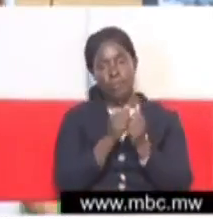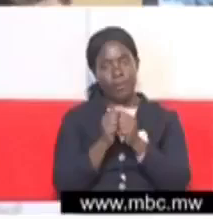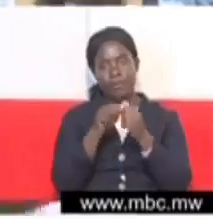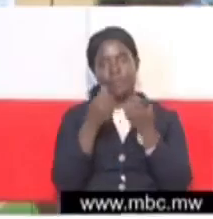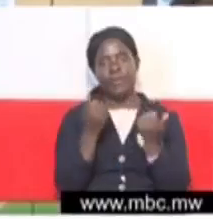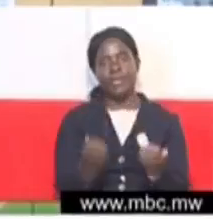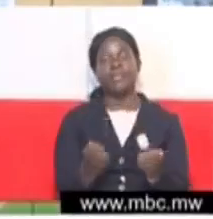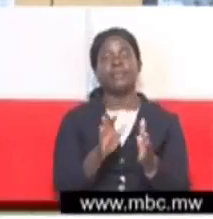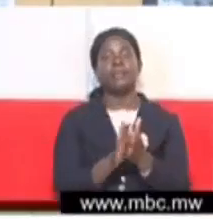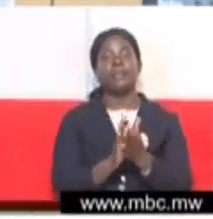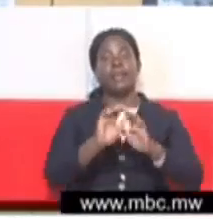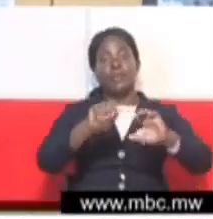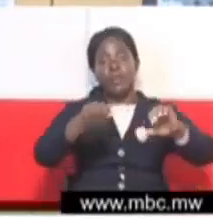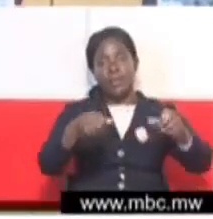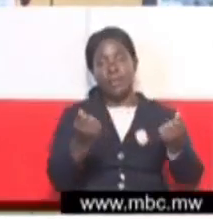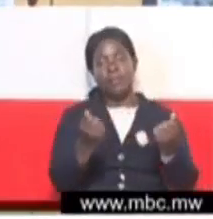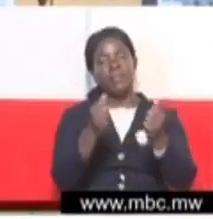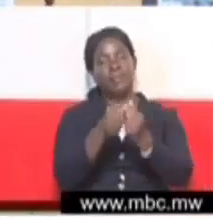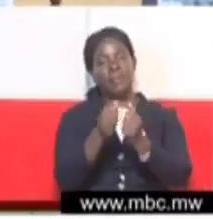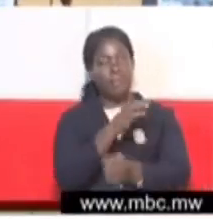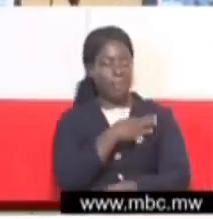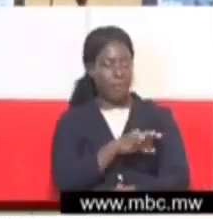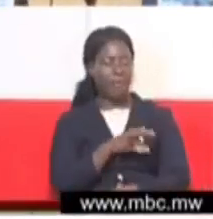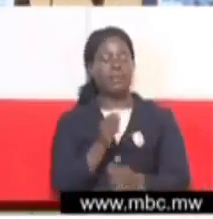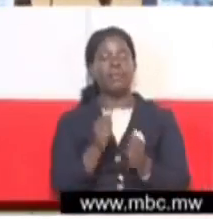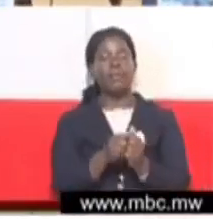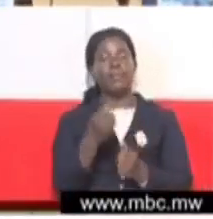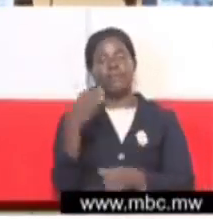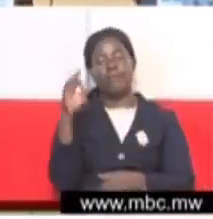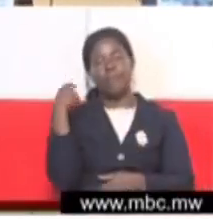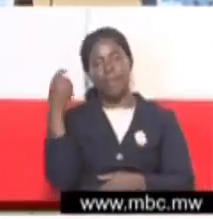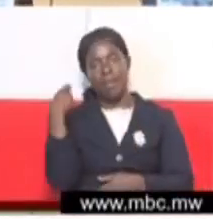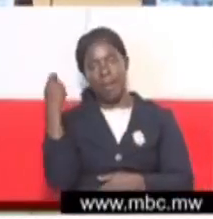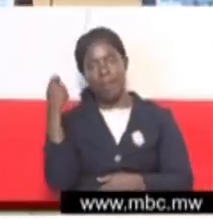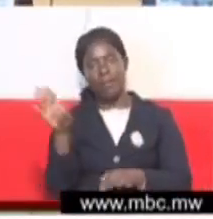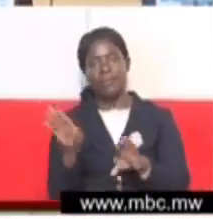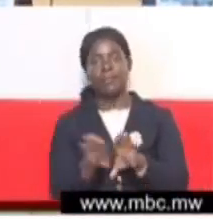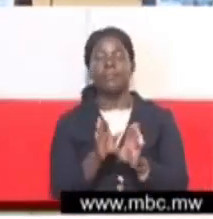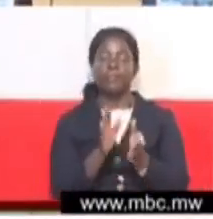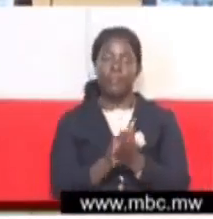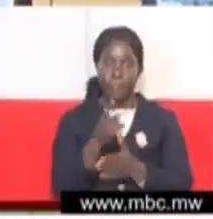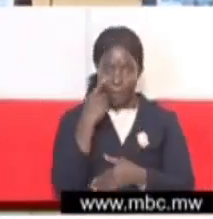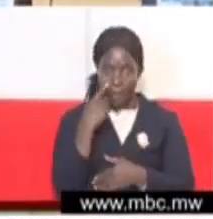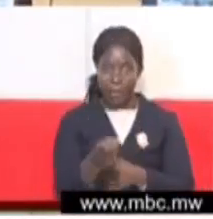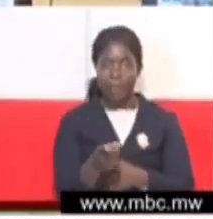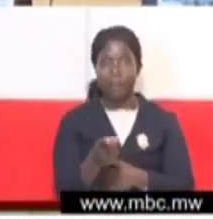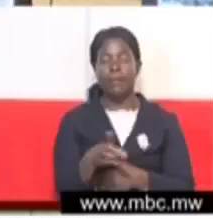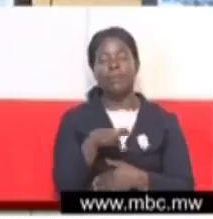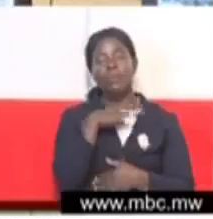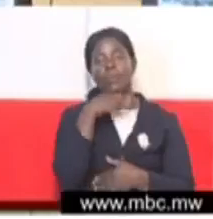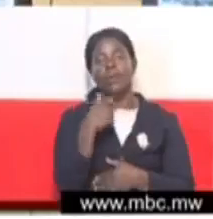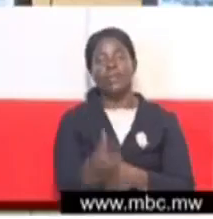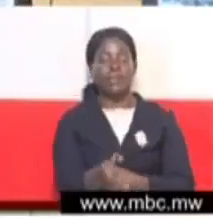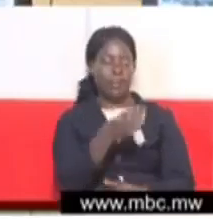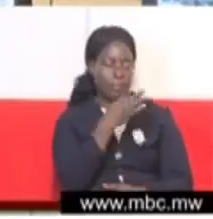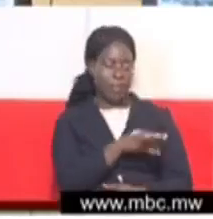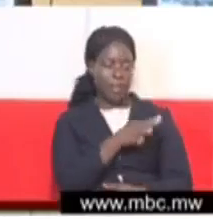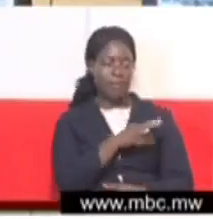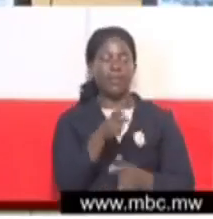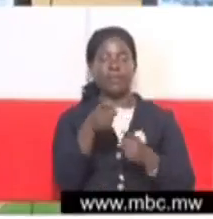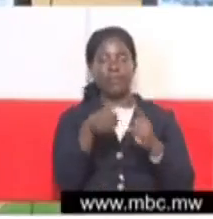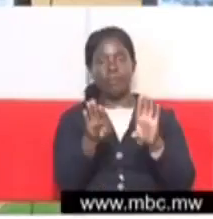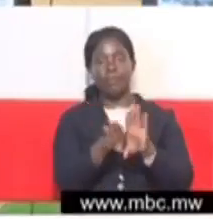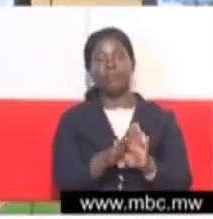many benefits and so much great potential for Malawi. There's still more that we can do to benefit from it, but also